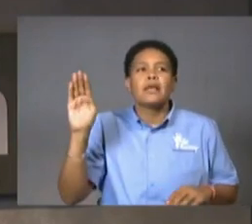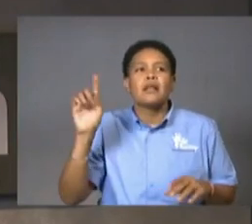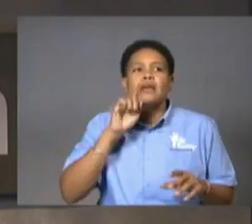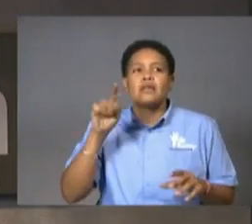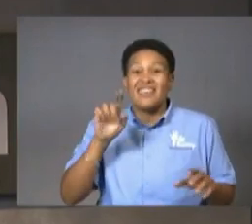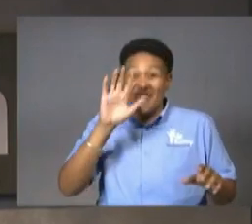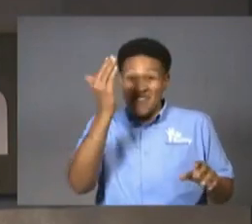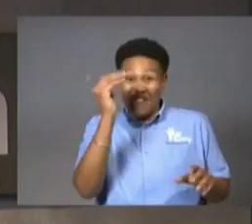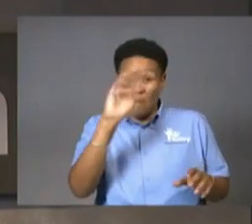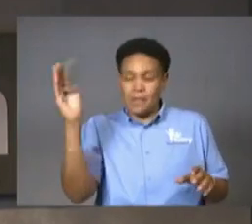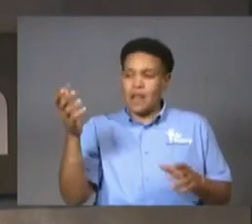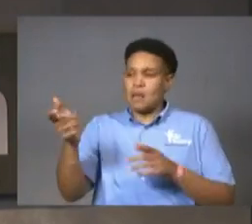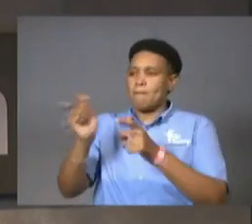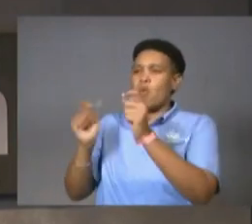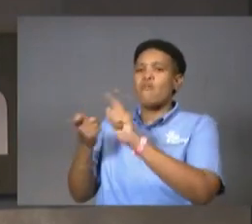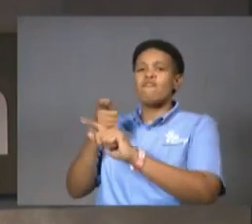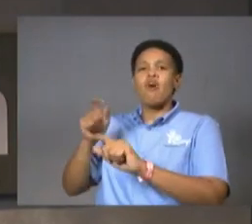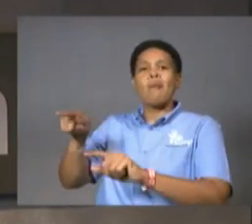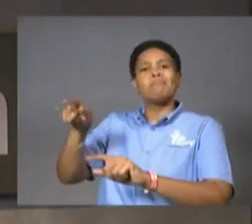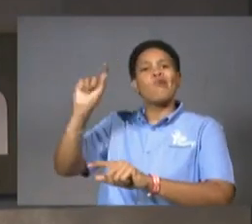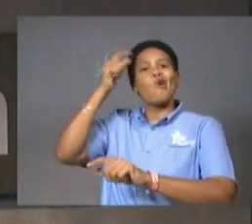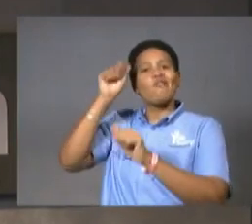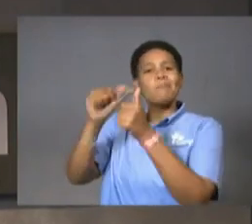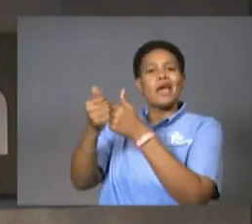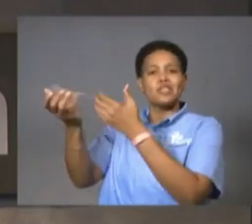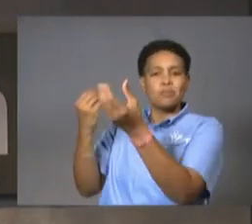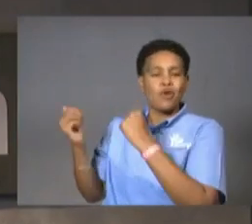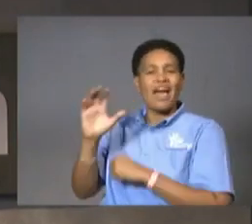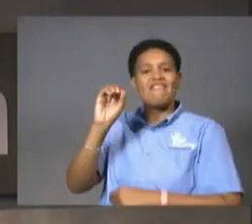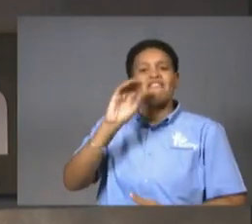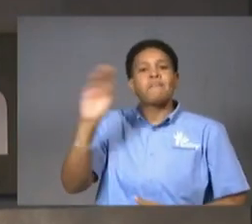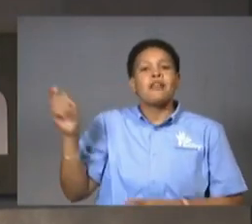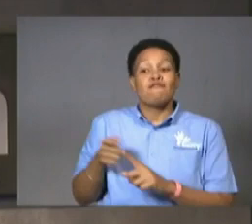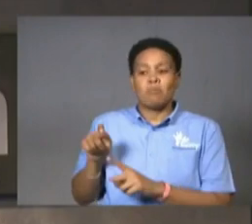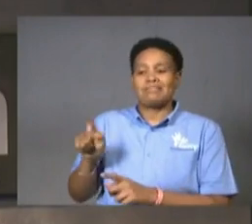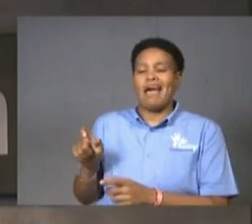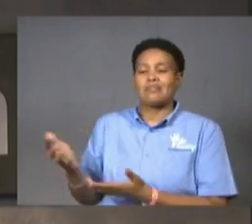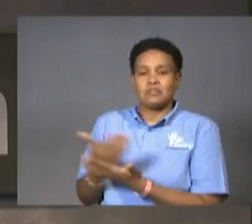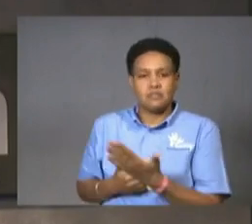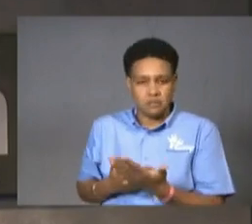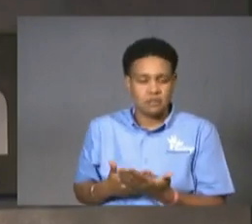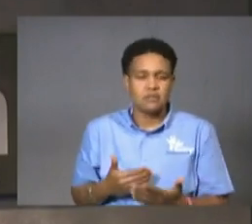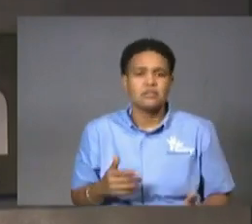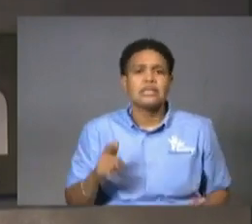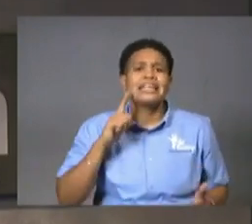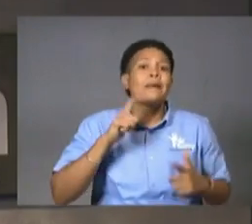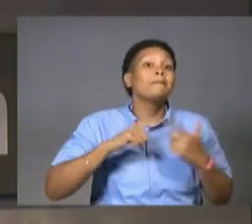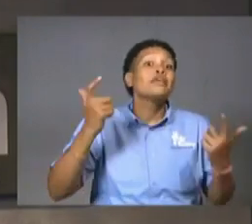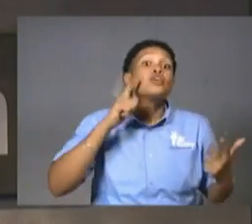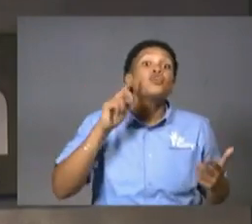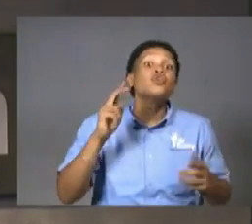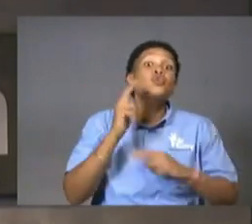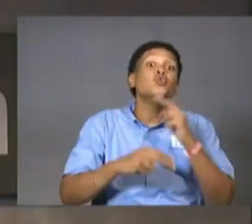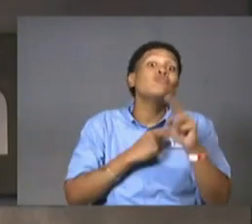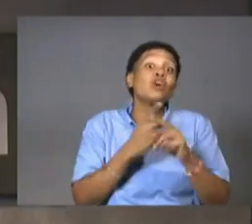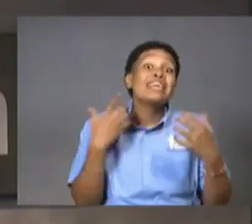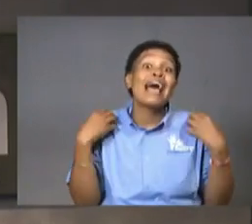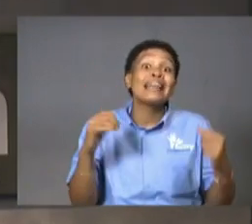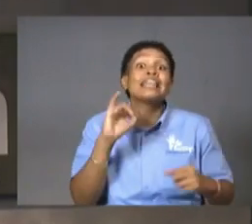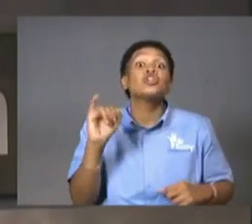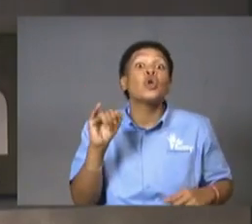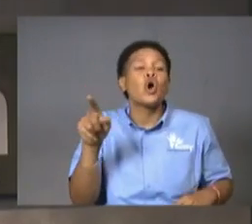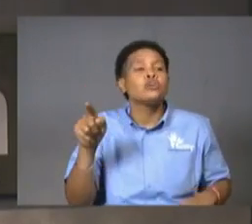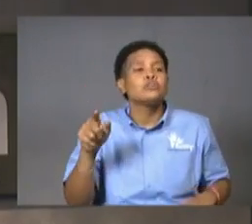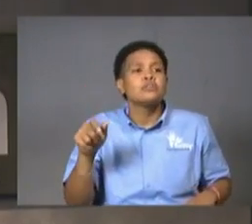fund. The biggest item in that is $22 billion for the universal health insurance. We don't anticipate that will be